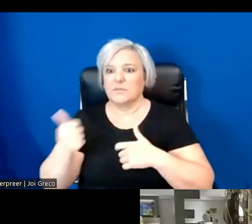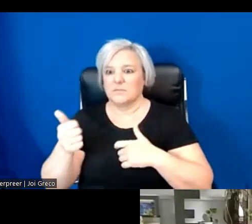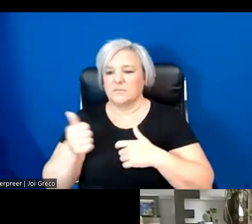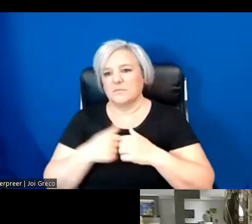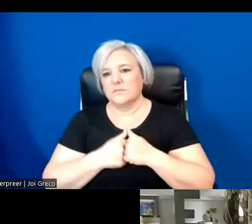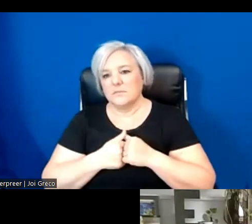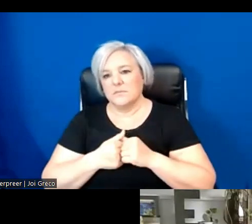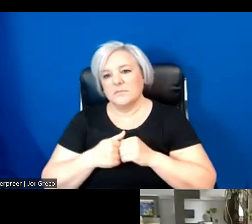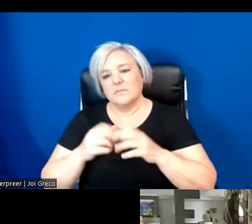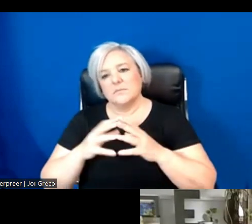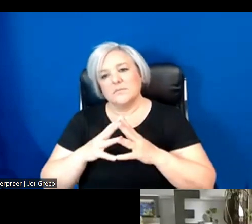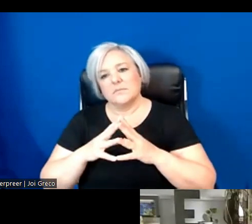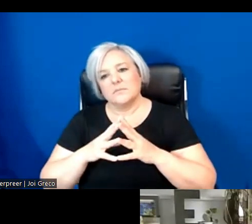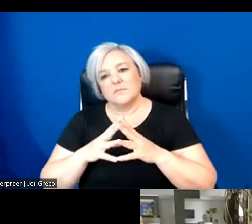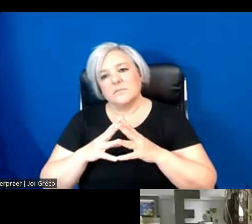regularly?